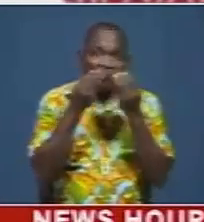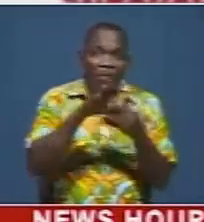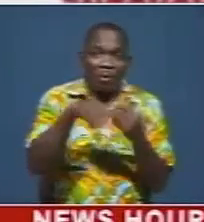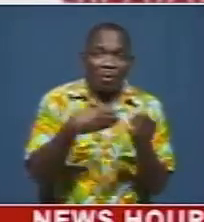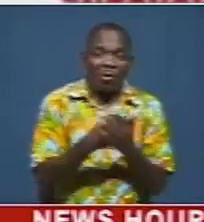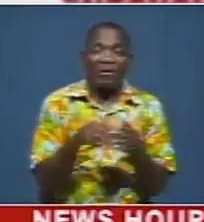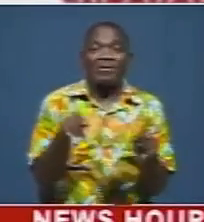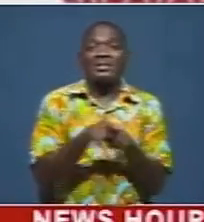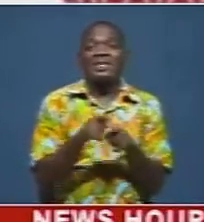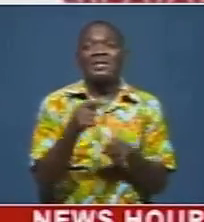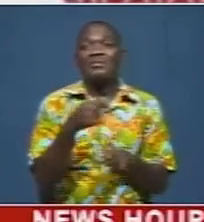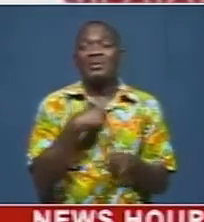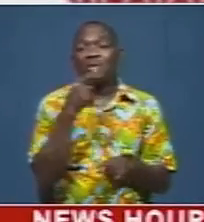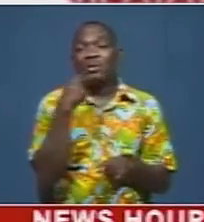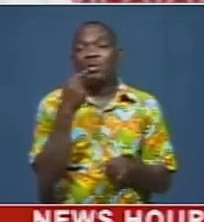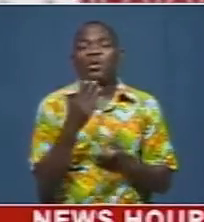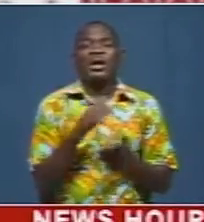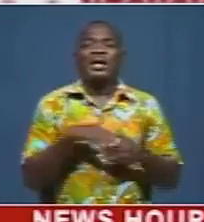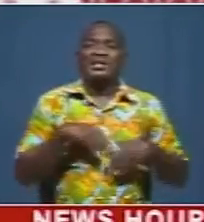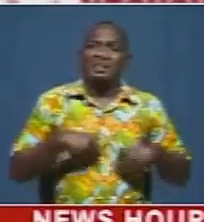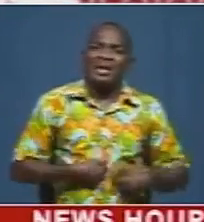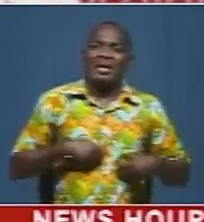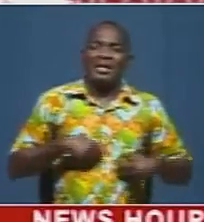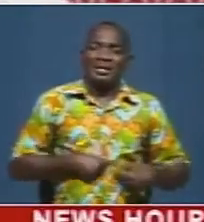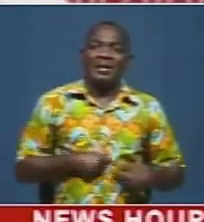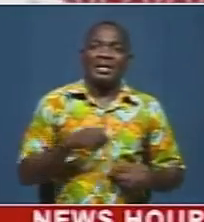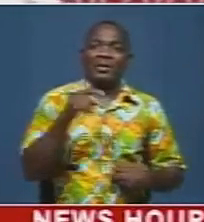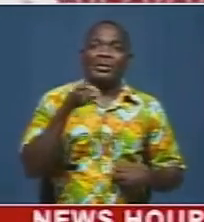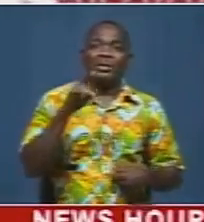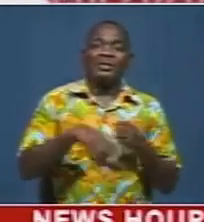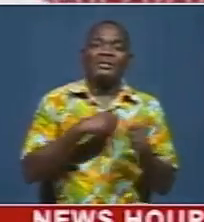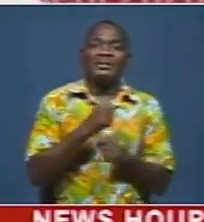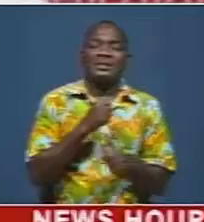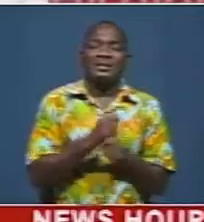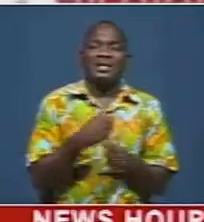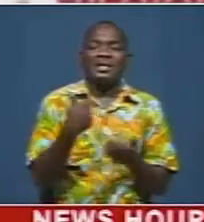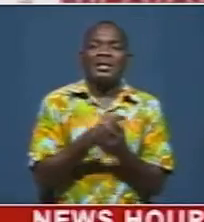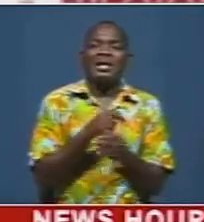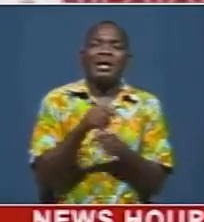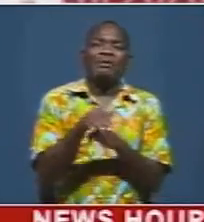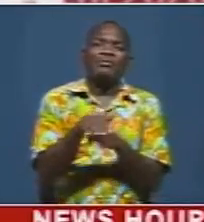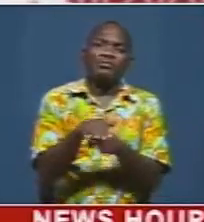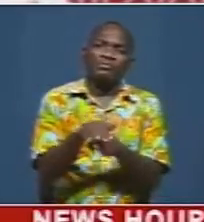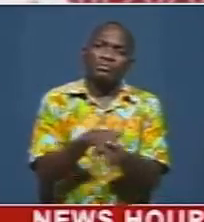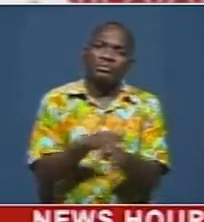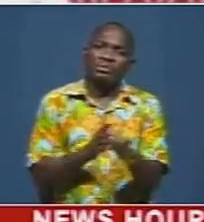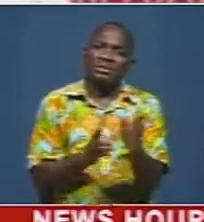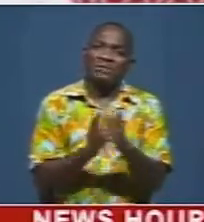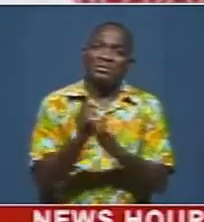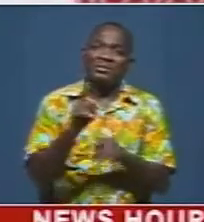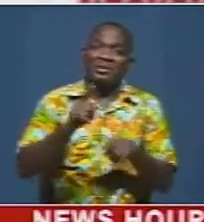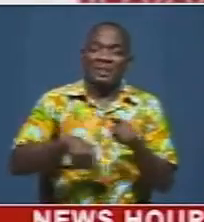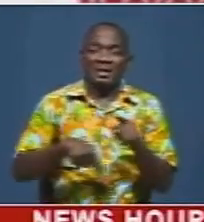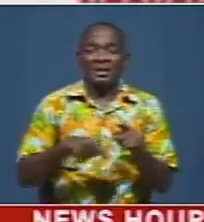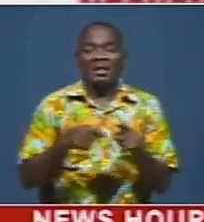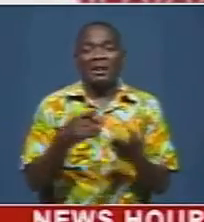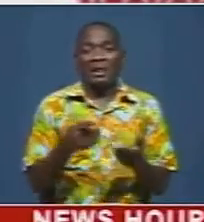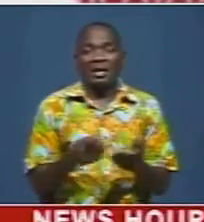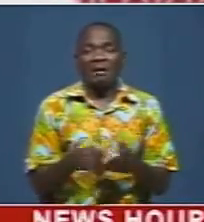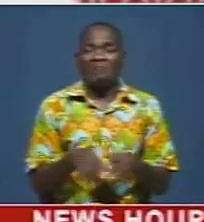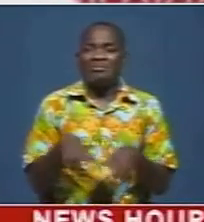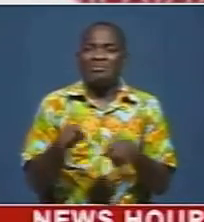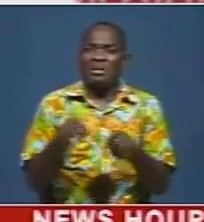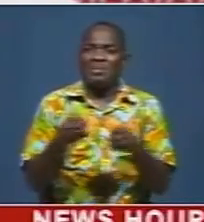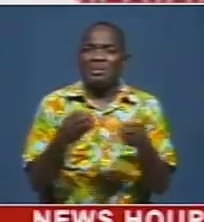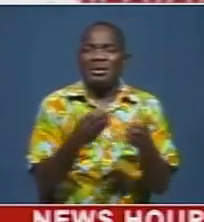like me, those of us who are tired of the 28 years of crawling a few paces forward and taking huge